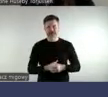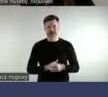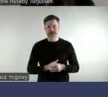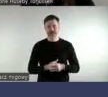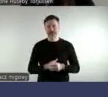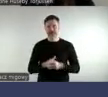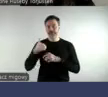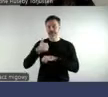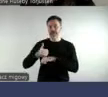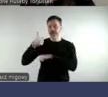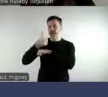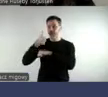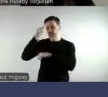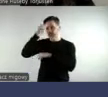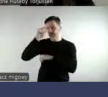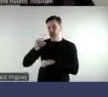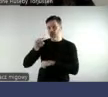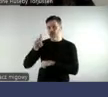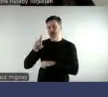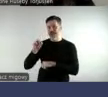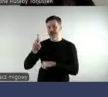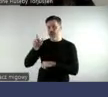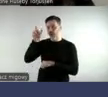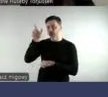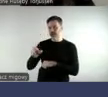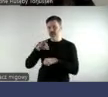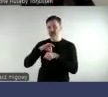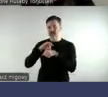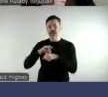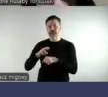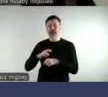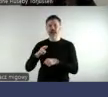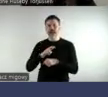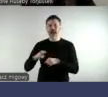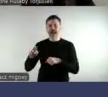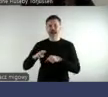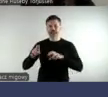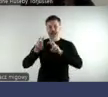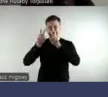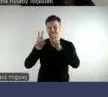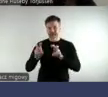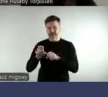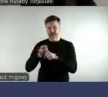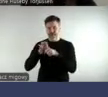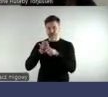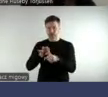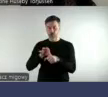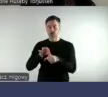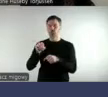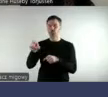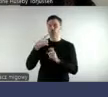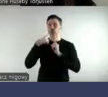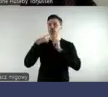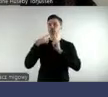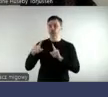emergency council and closely related to that, taking the lead in the regional coordination on a